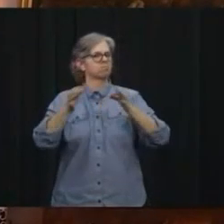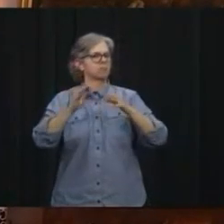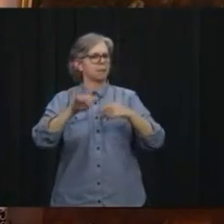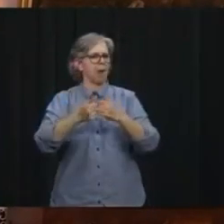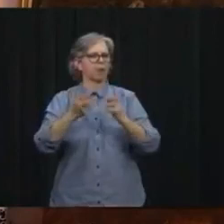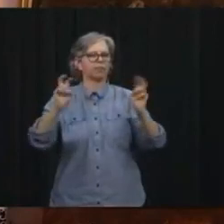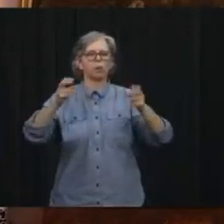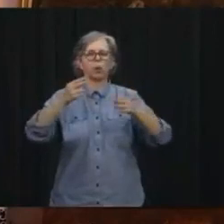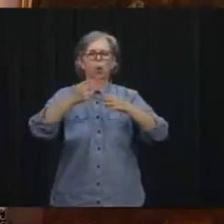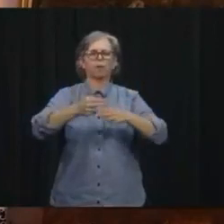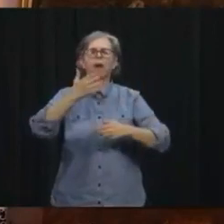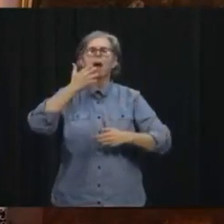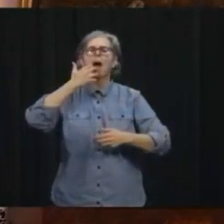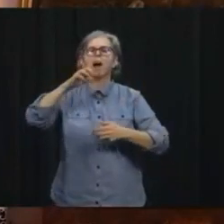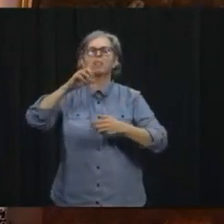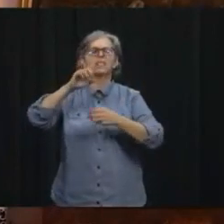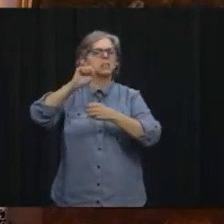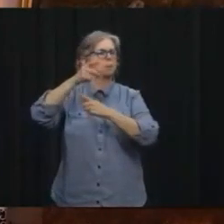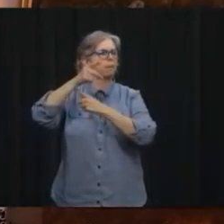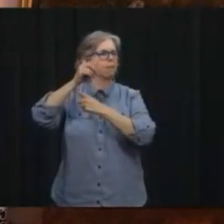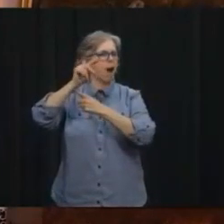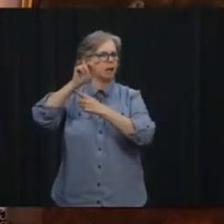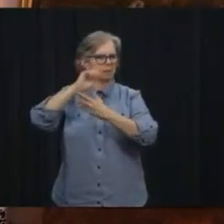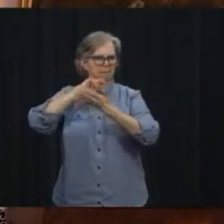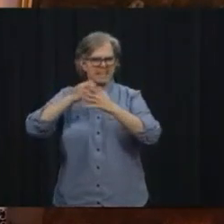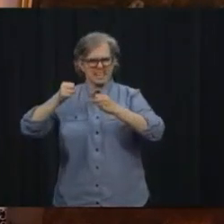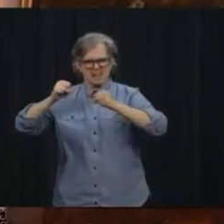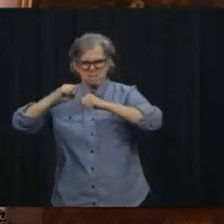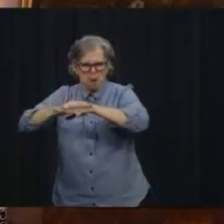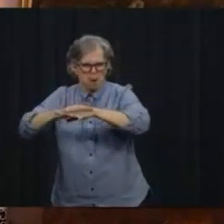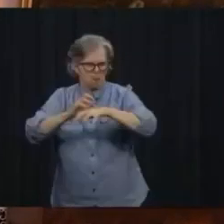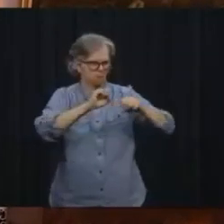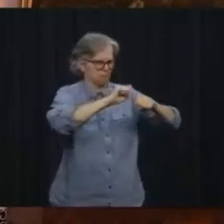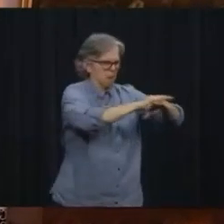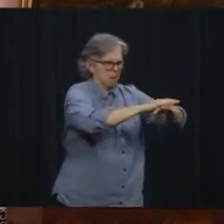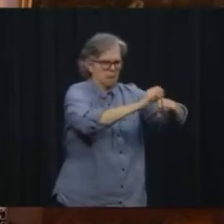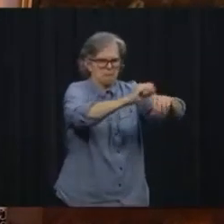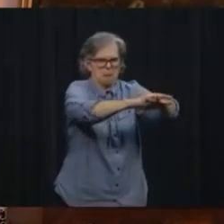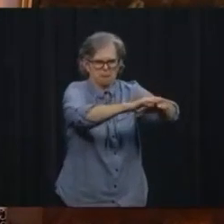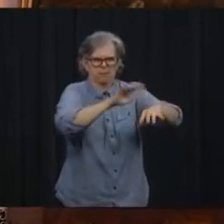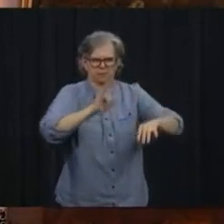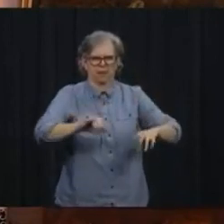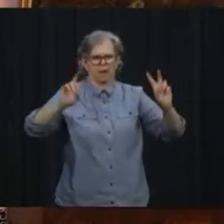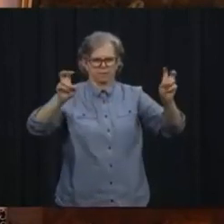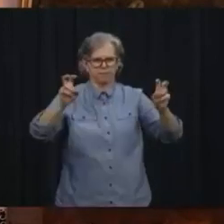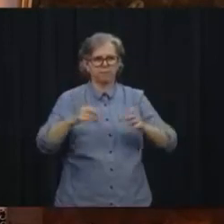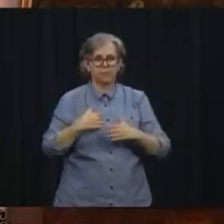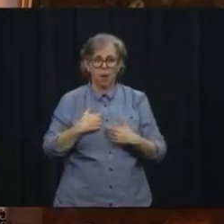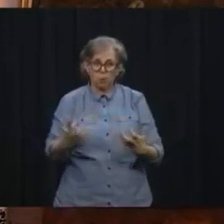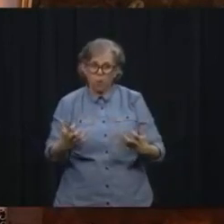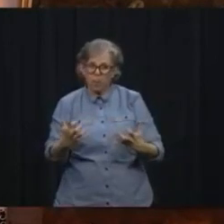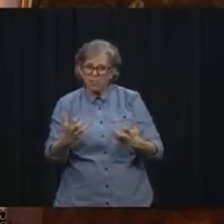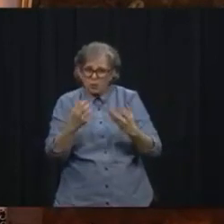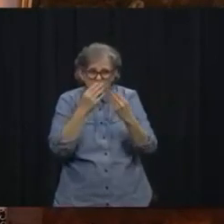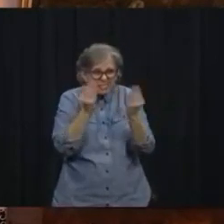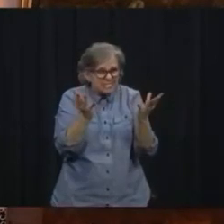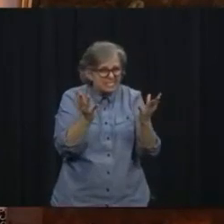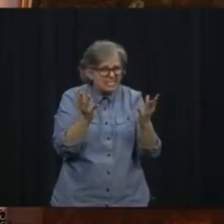Sima and everyone at the EOC, have really meshed this operation